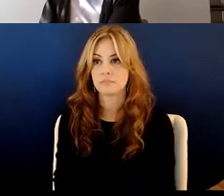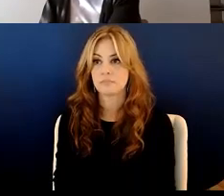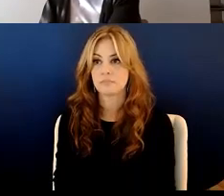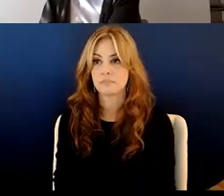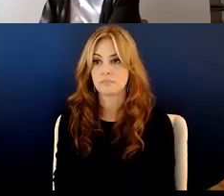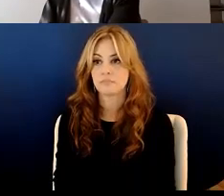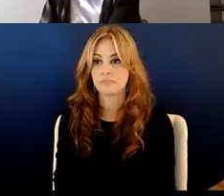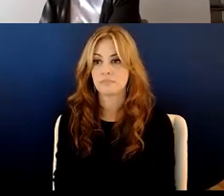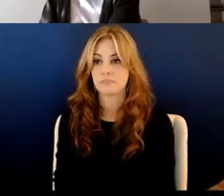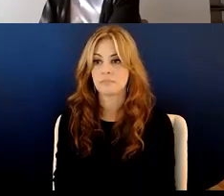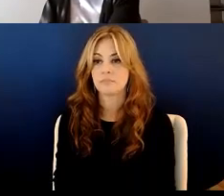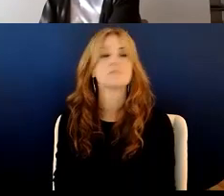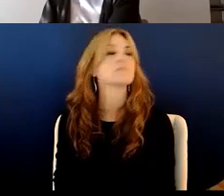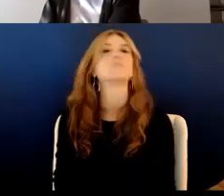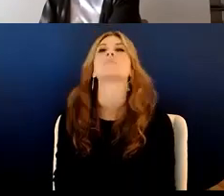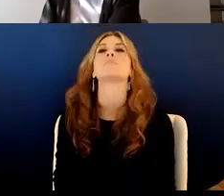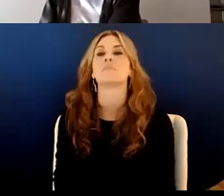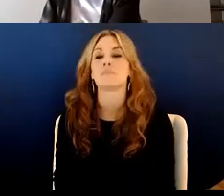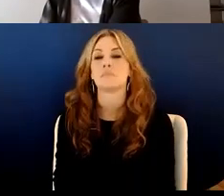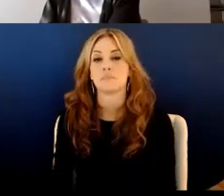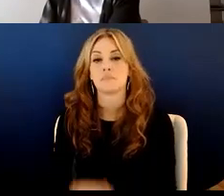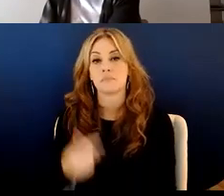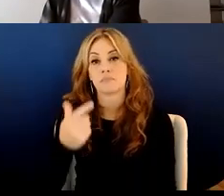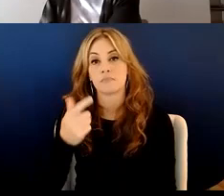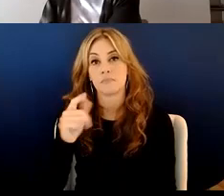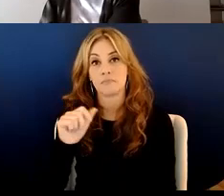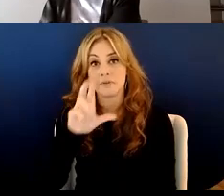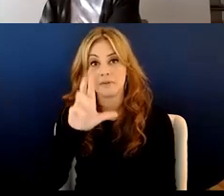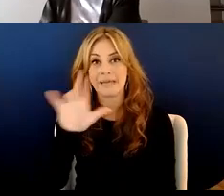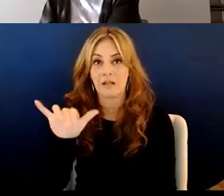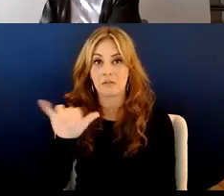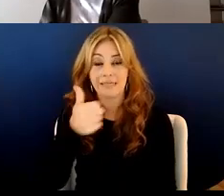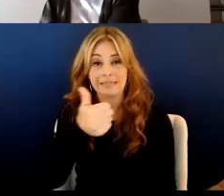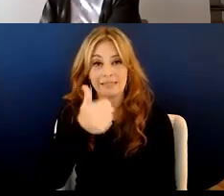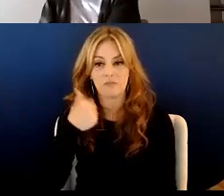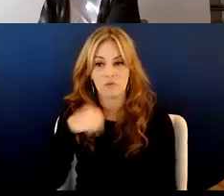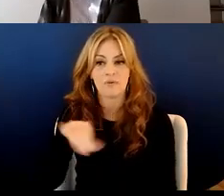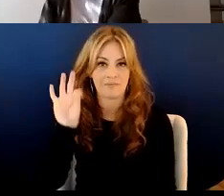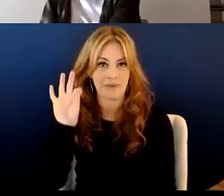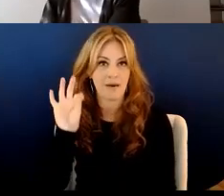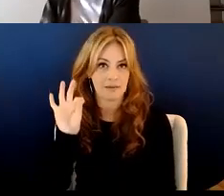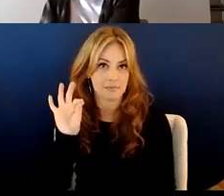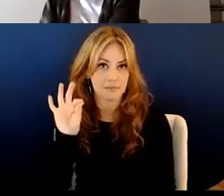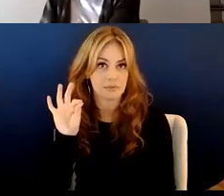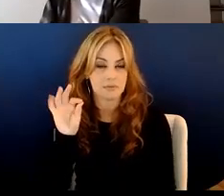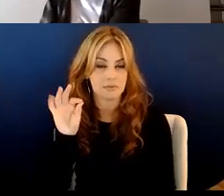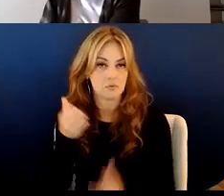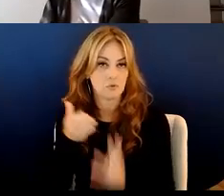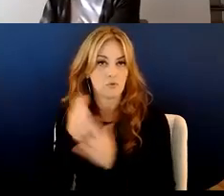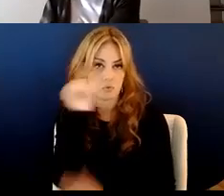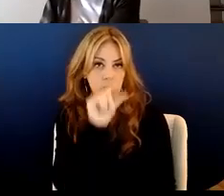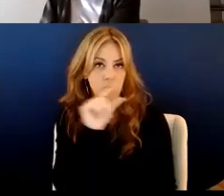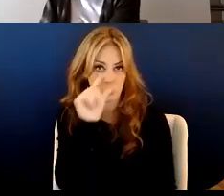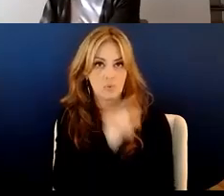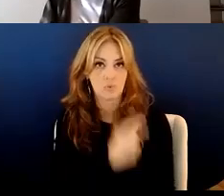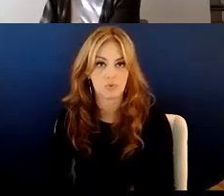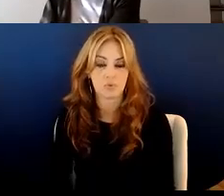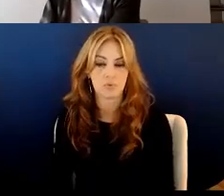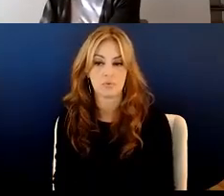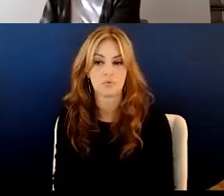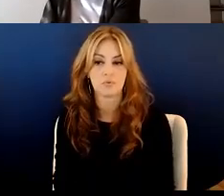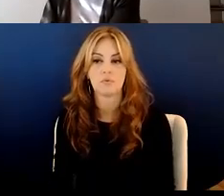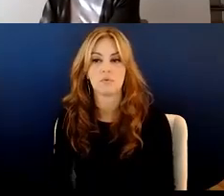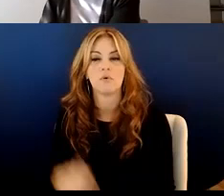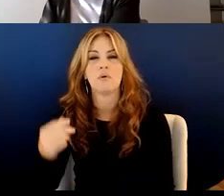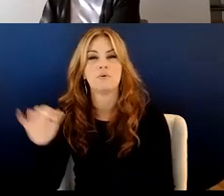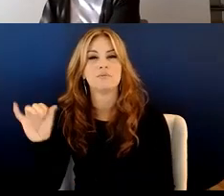Now, the gallery itself will be discoverable through Google, just as other of the AERA web pages